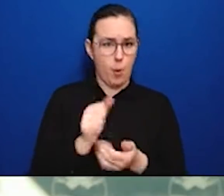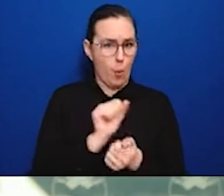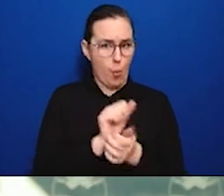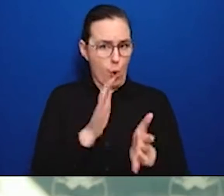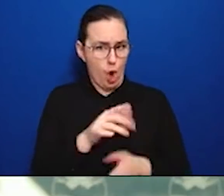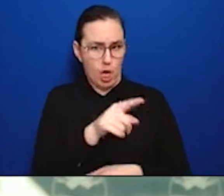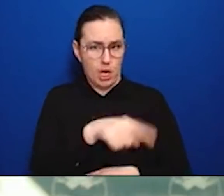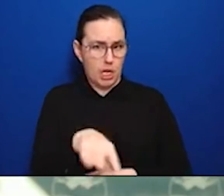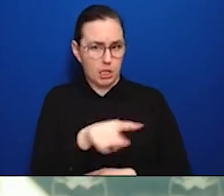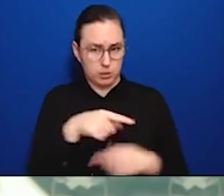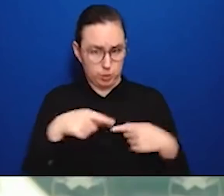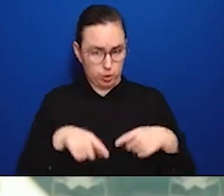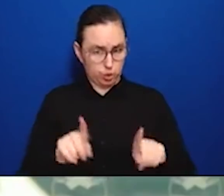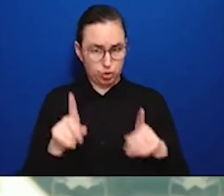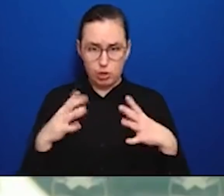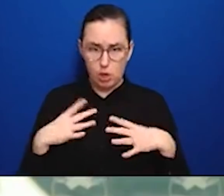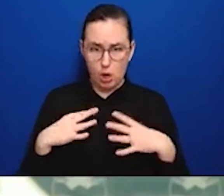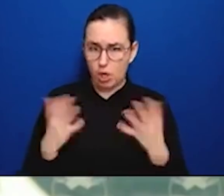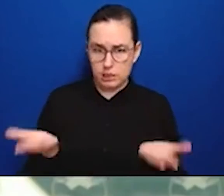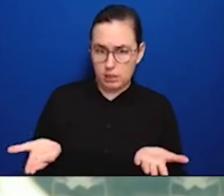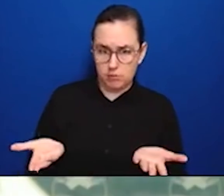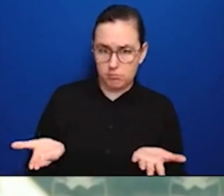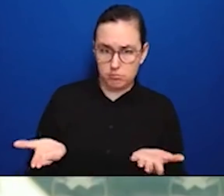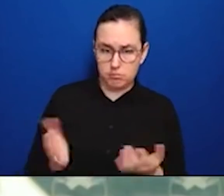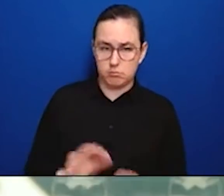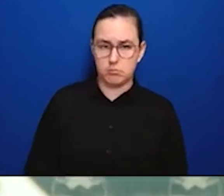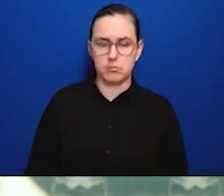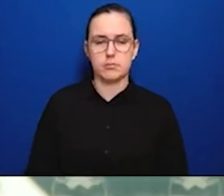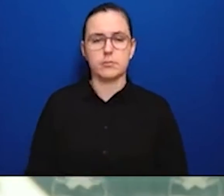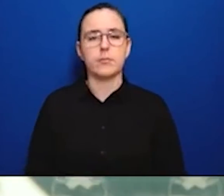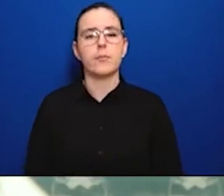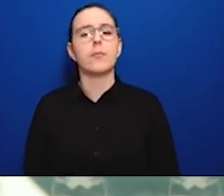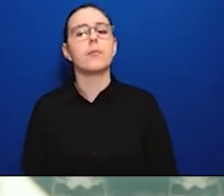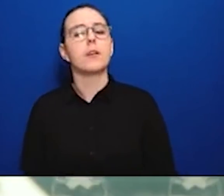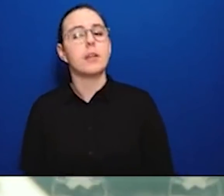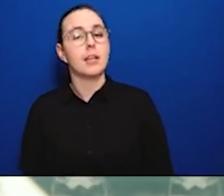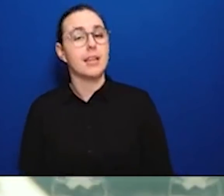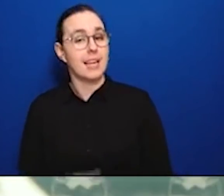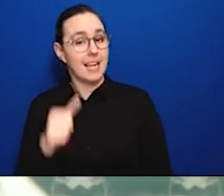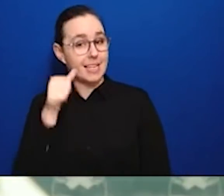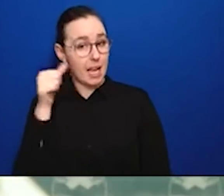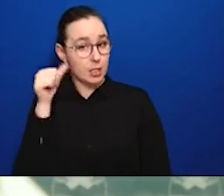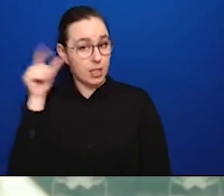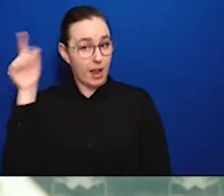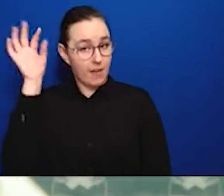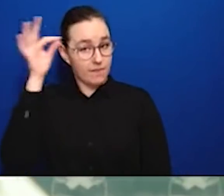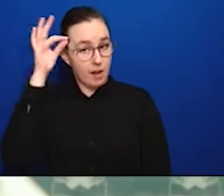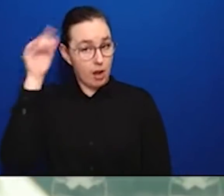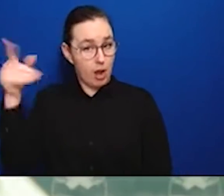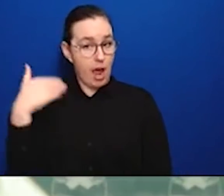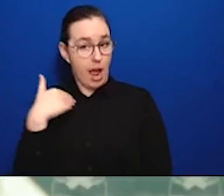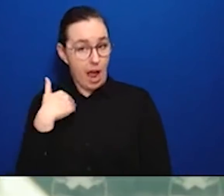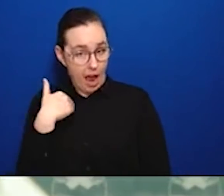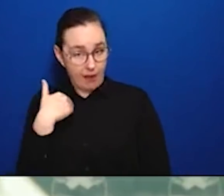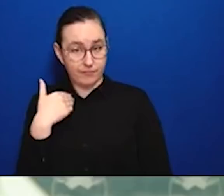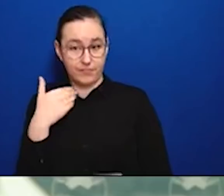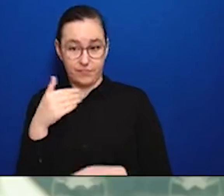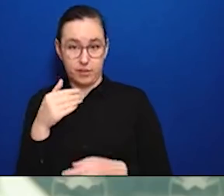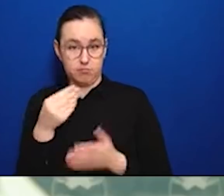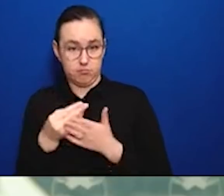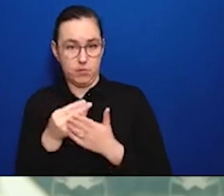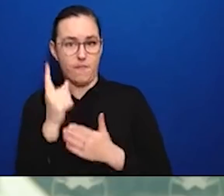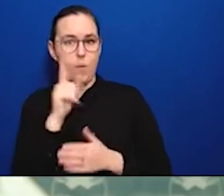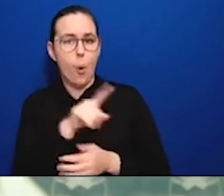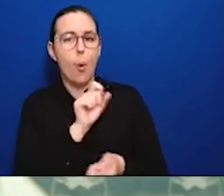holidays. Well, the announcement by the federal government yesterday has support for workers. They've